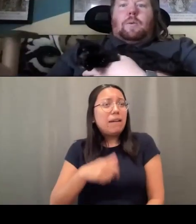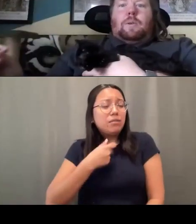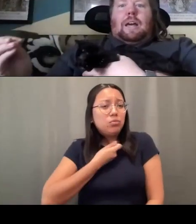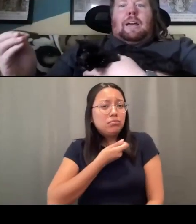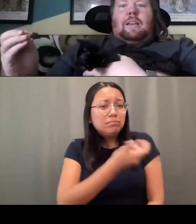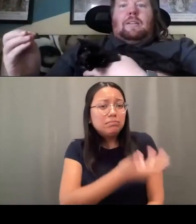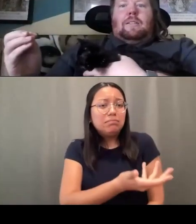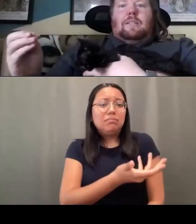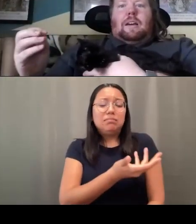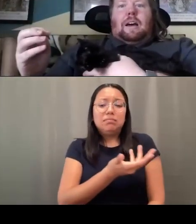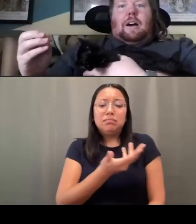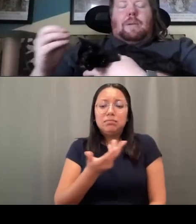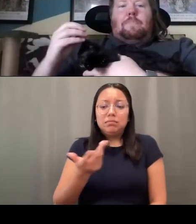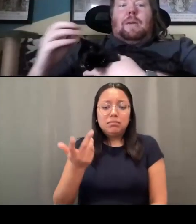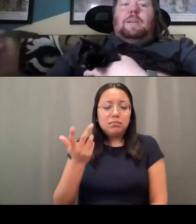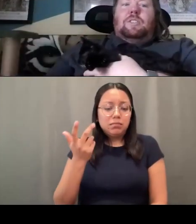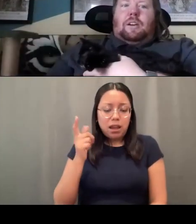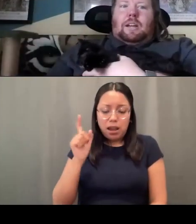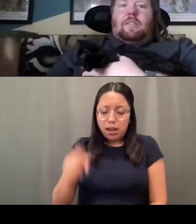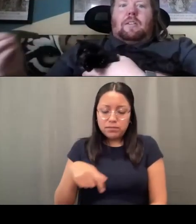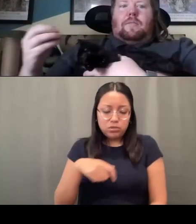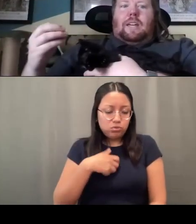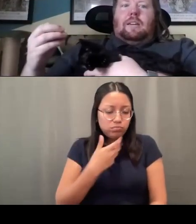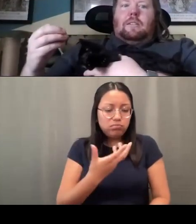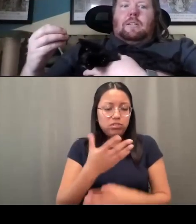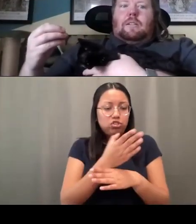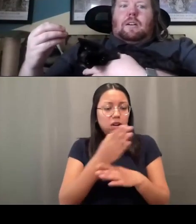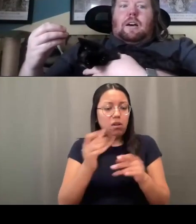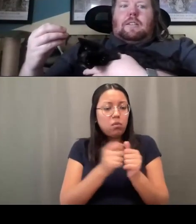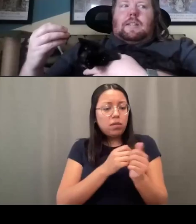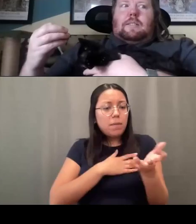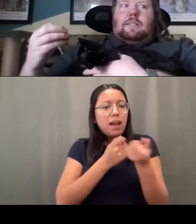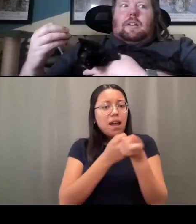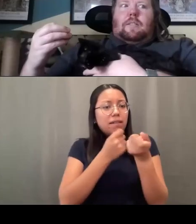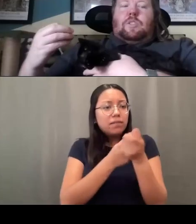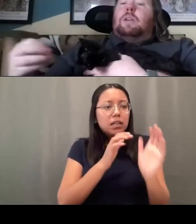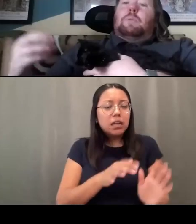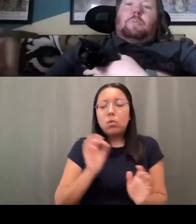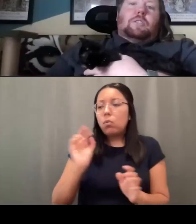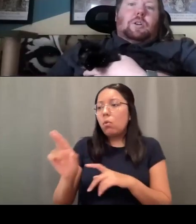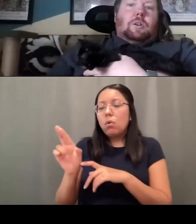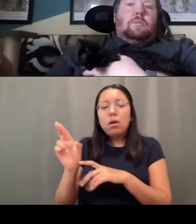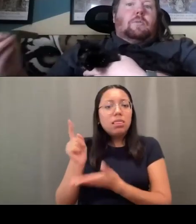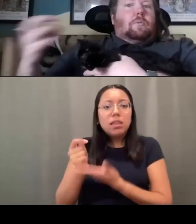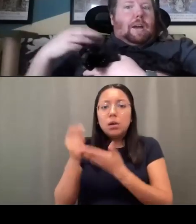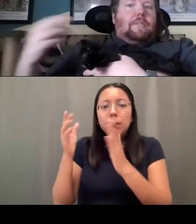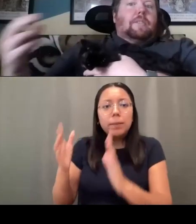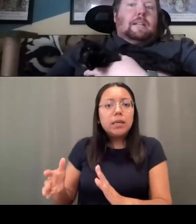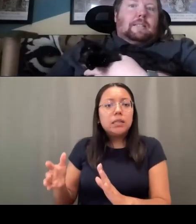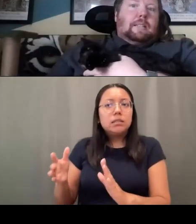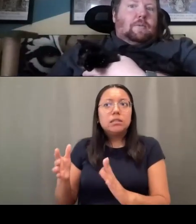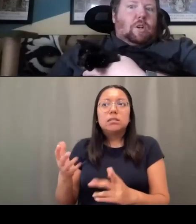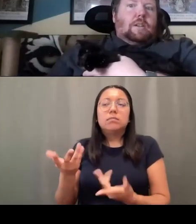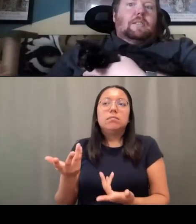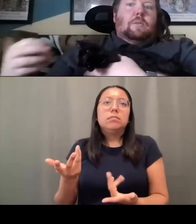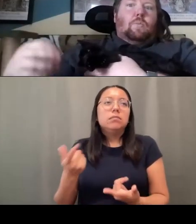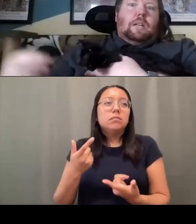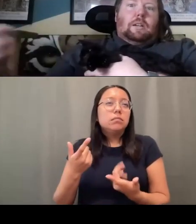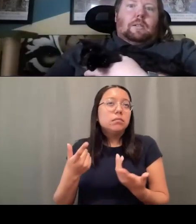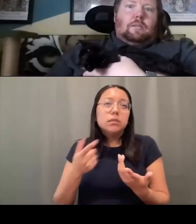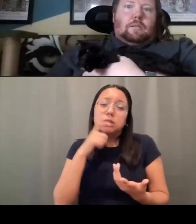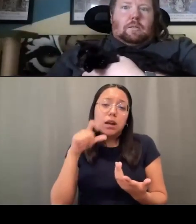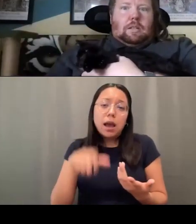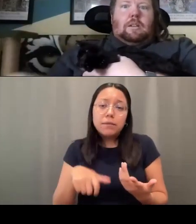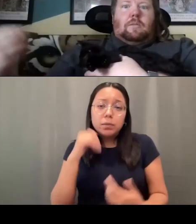therapist about, and maybe sharing out of like a sense of shame or pressure rather than a sense of trust